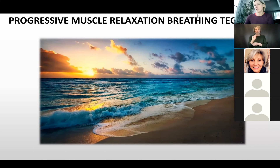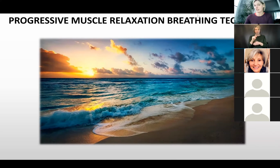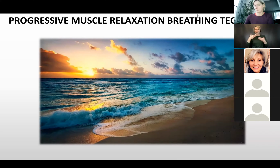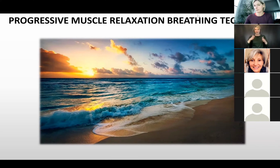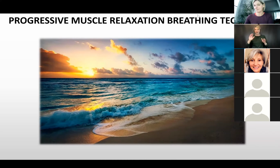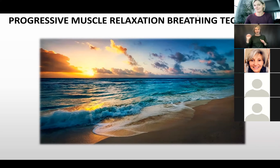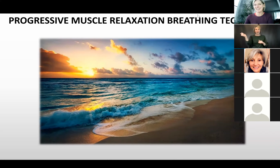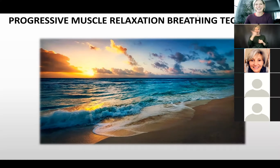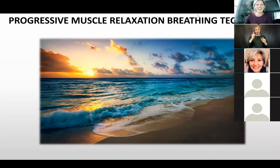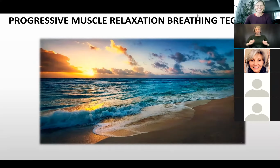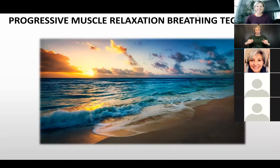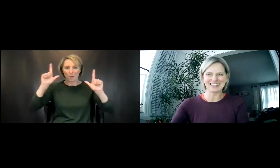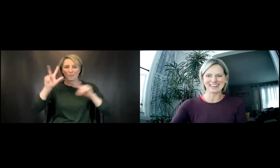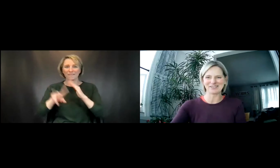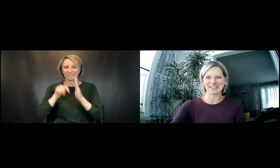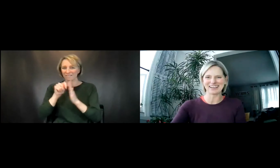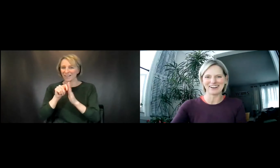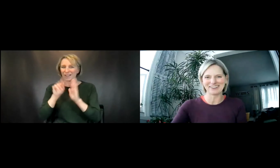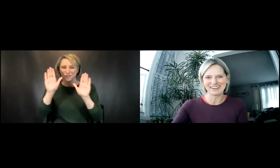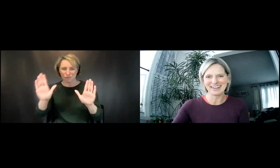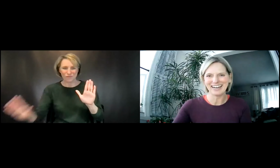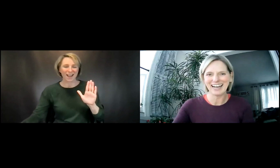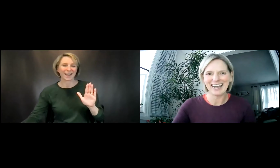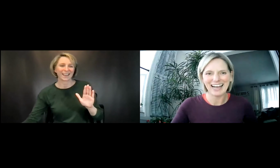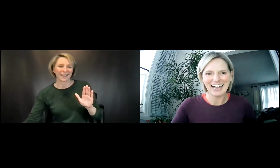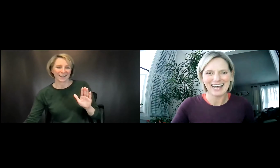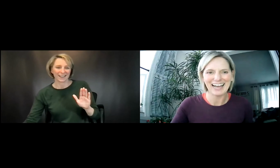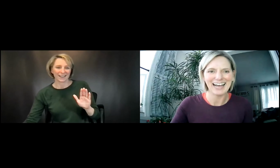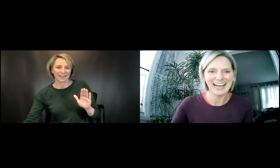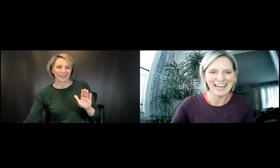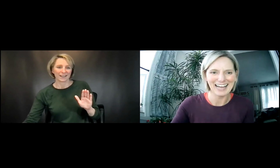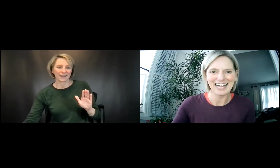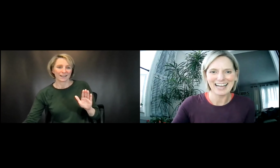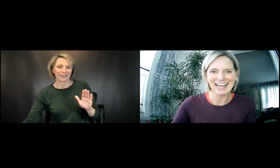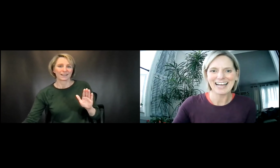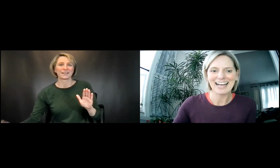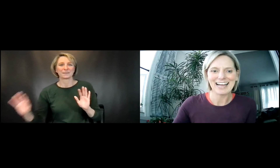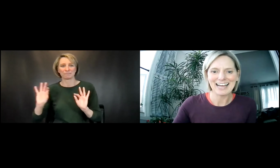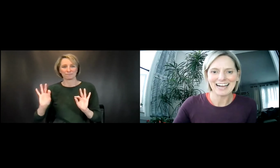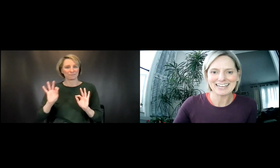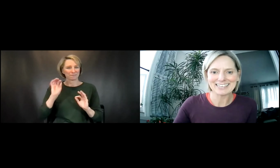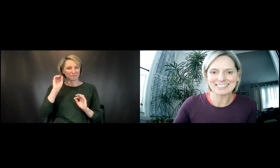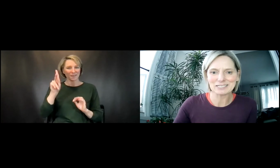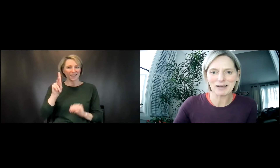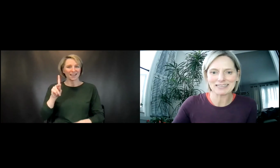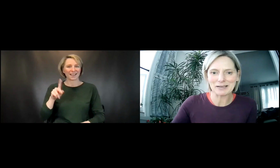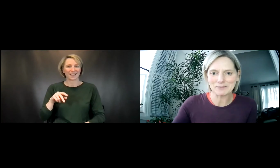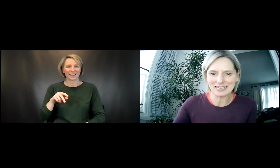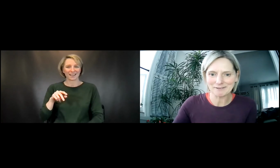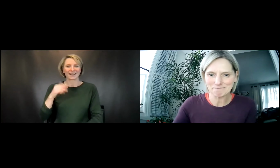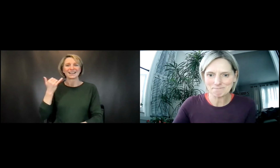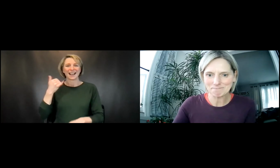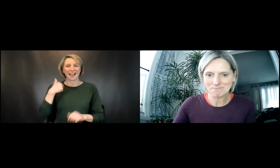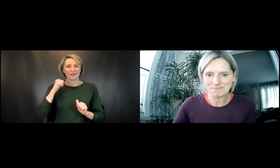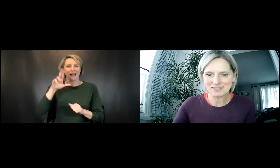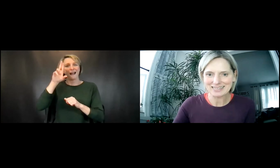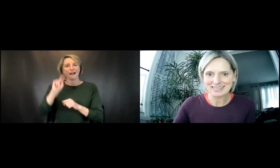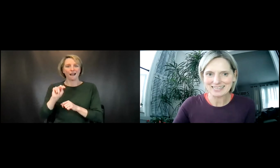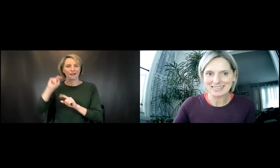great. Thank you. There I think you need to unspot. Oh, there we are. I can unspotlight me.